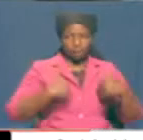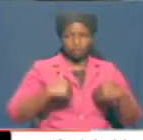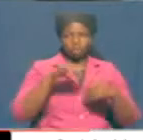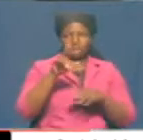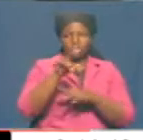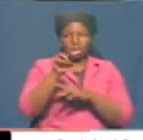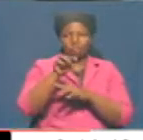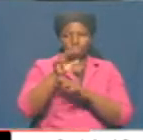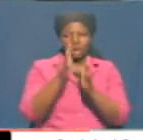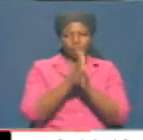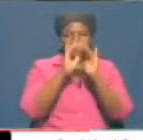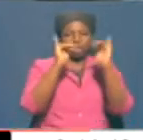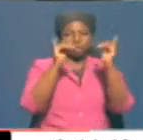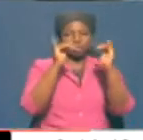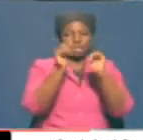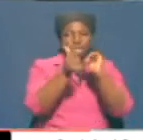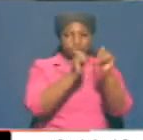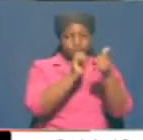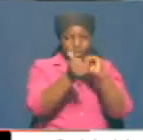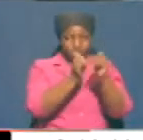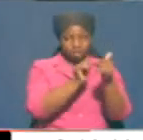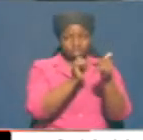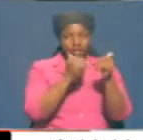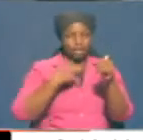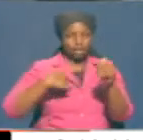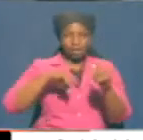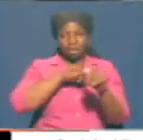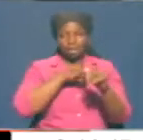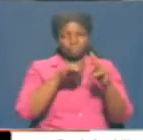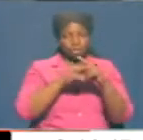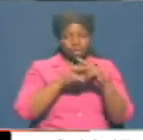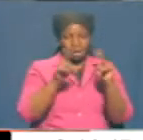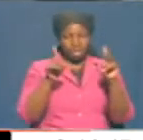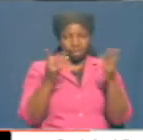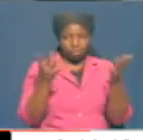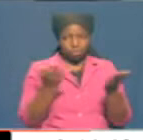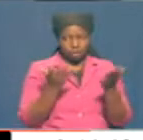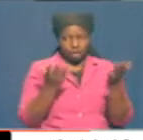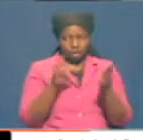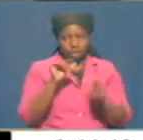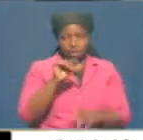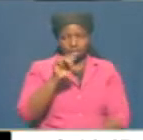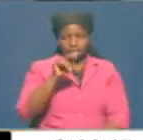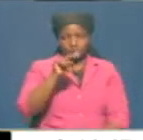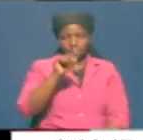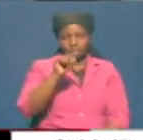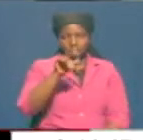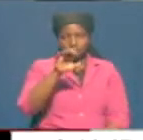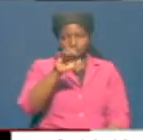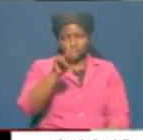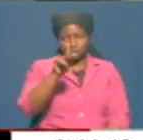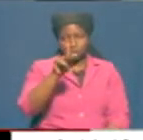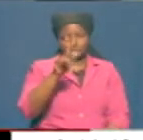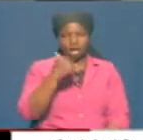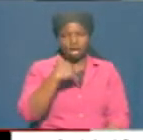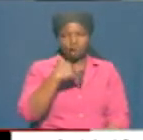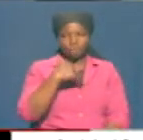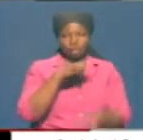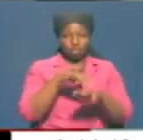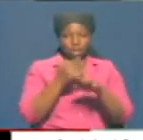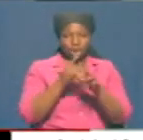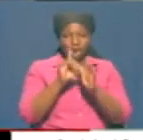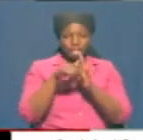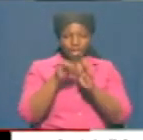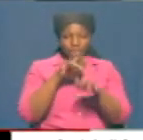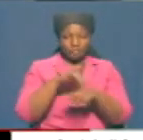The latest in sport, and we get off to a good start whereby Jentrix Shikangwa scored late on as Vihiga Queens booked a